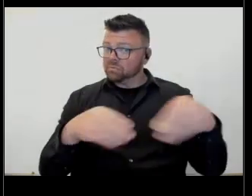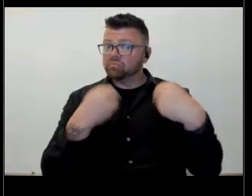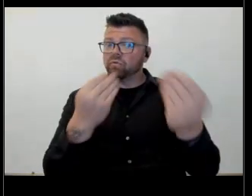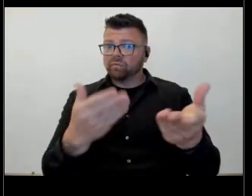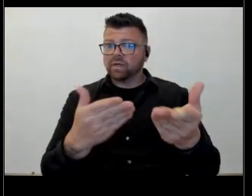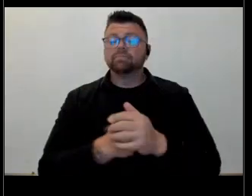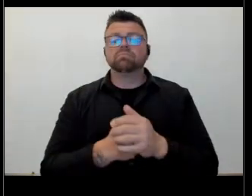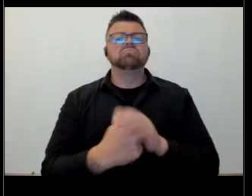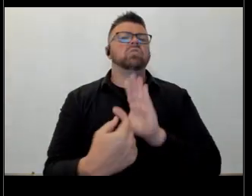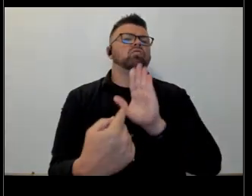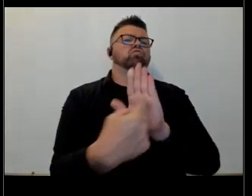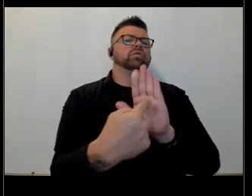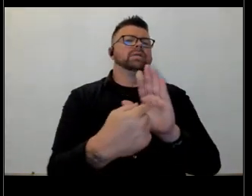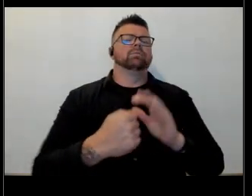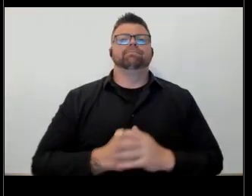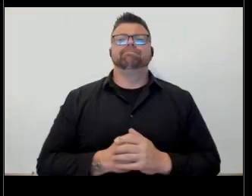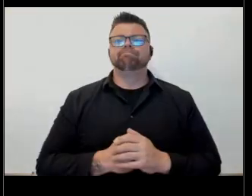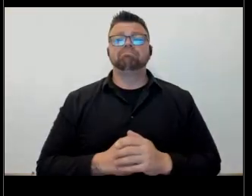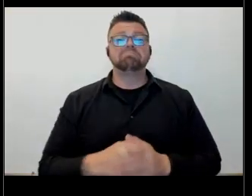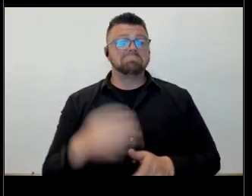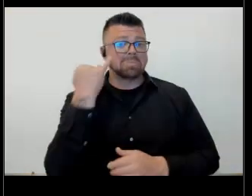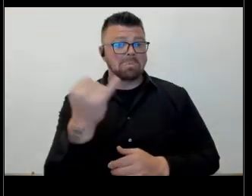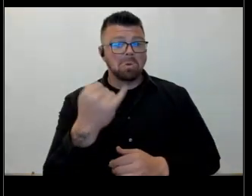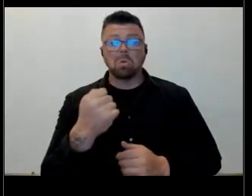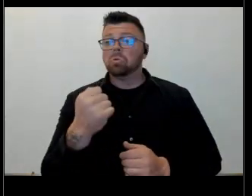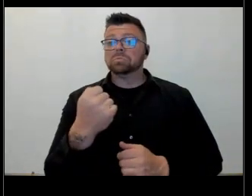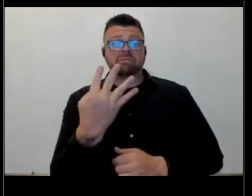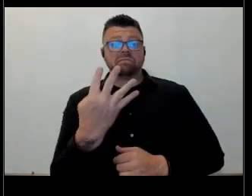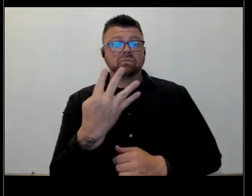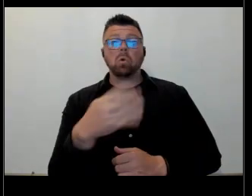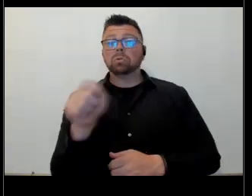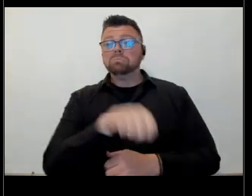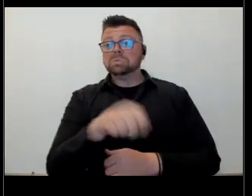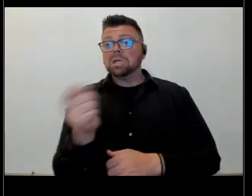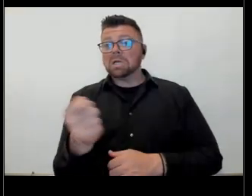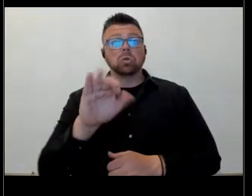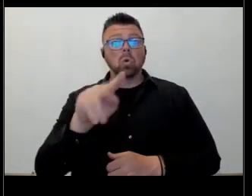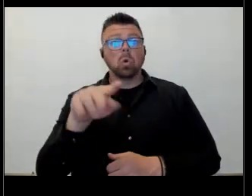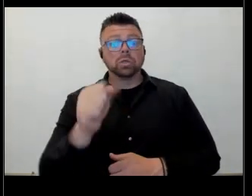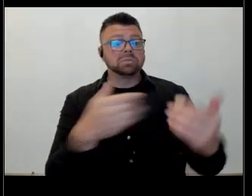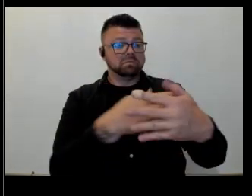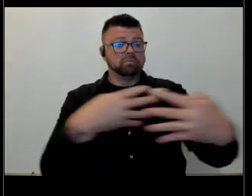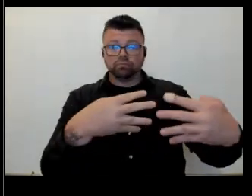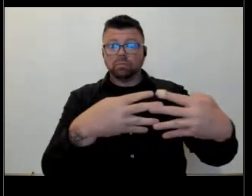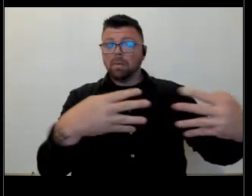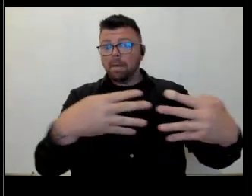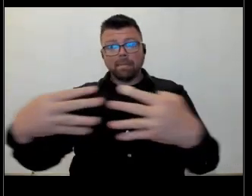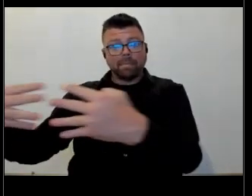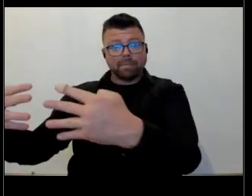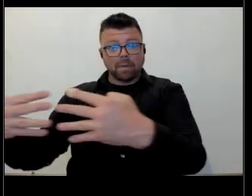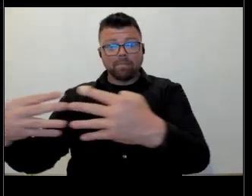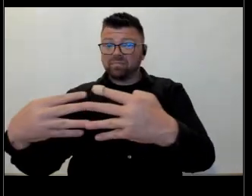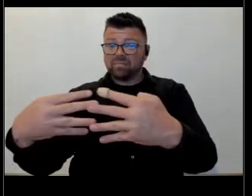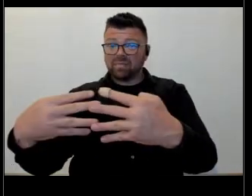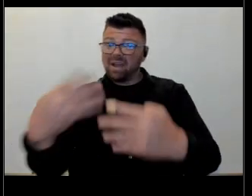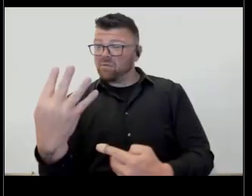For example, if there were 4 tennis courts, one would have to be accessible.